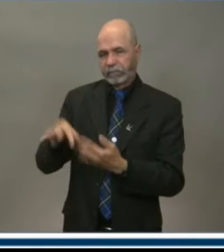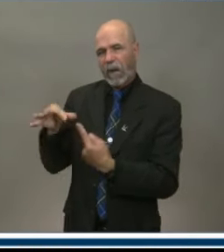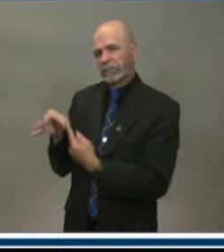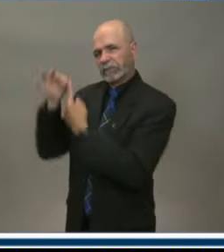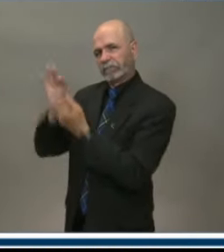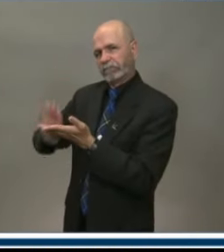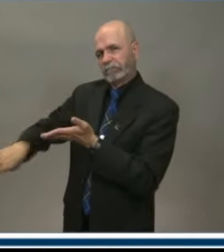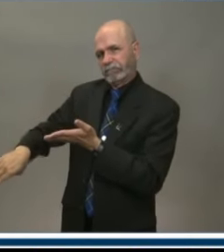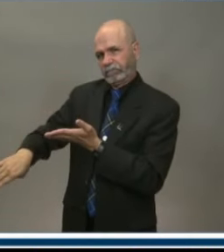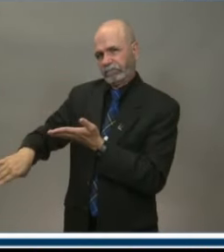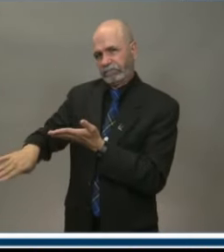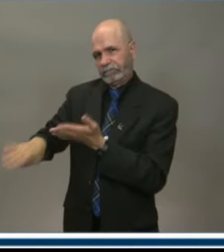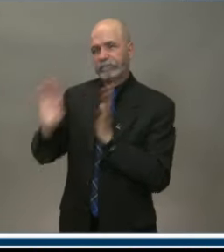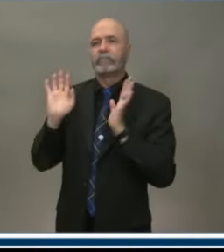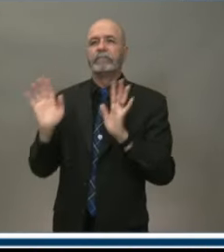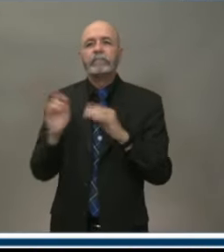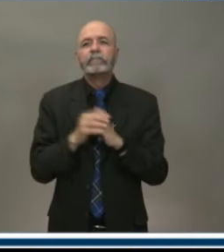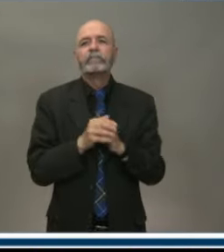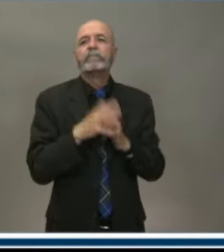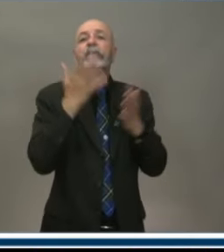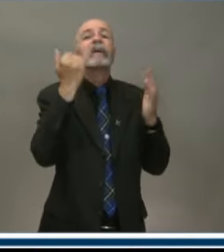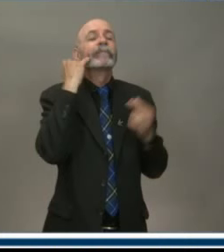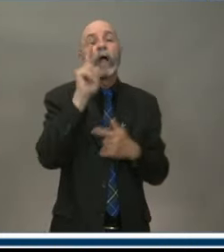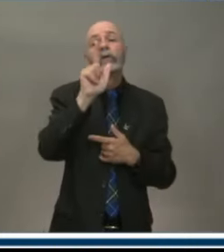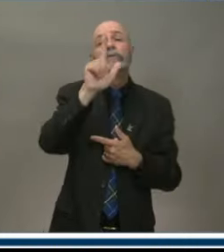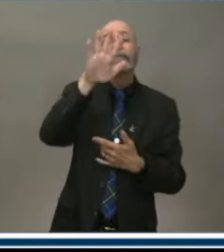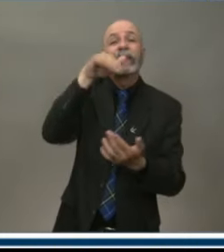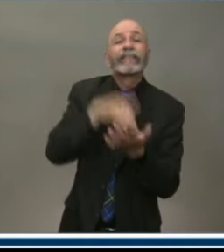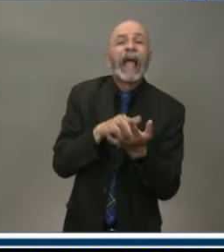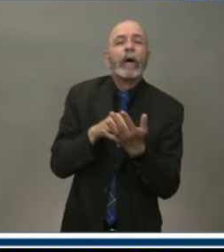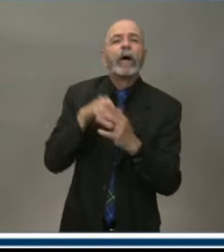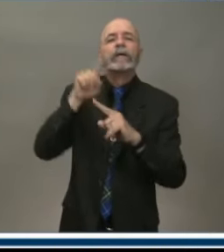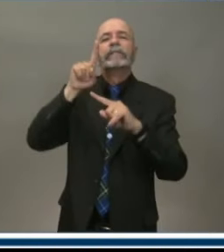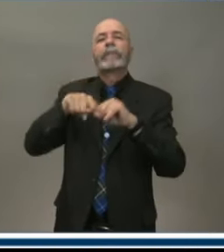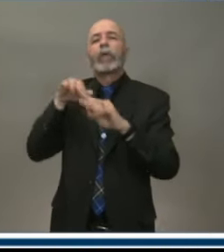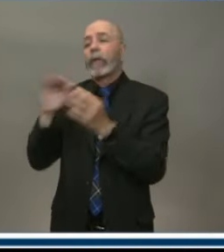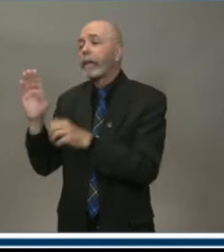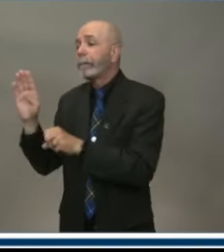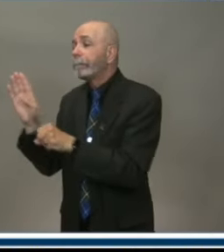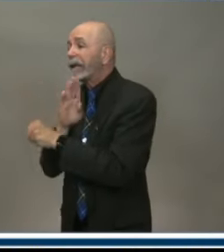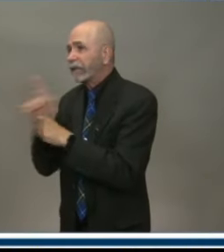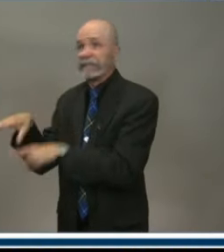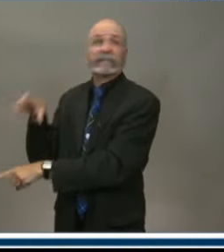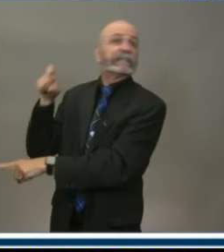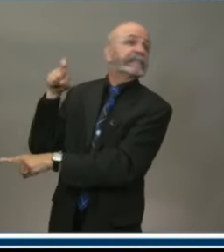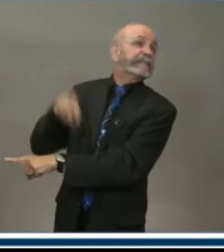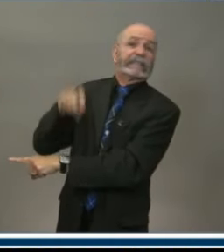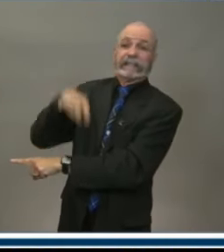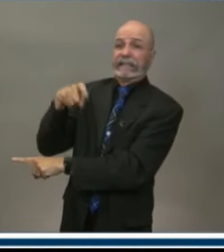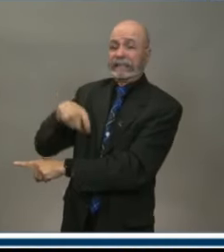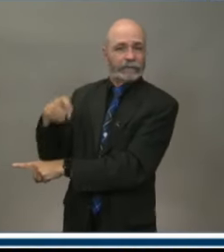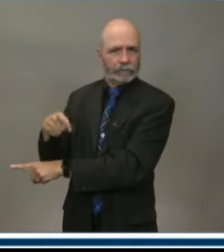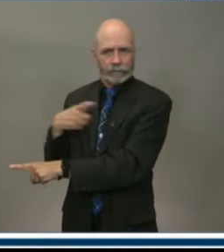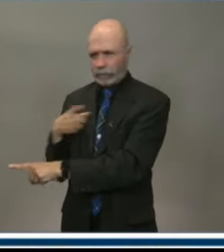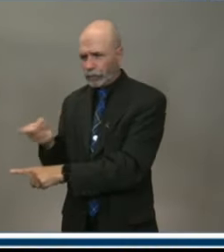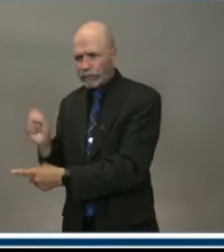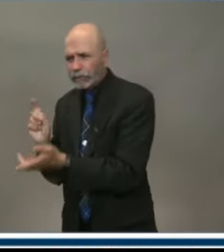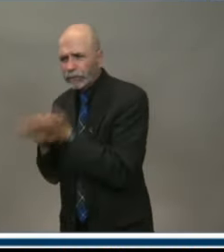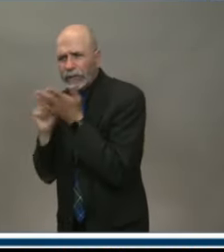be as high as 25,000, depending on the needs of the business, or it could be as whatever the amount would be required to help support